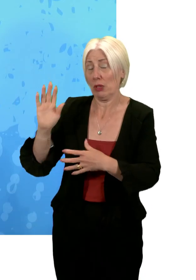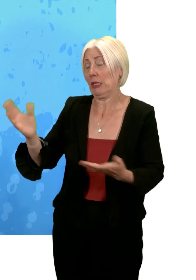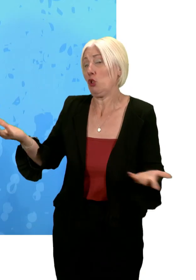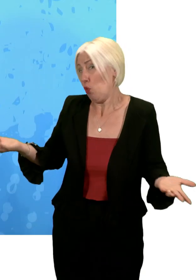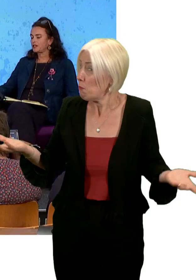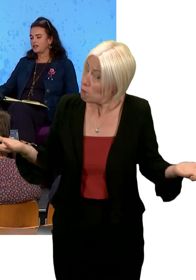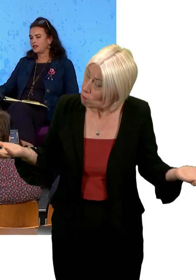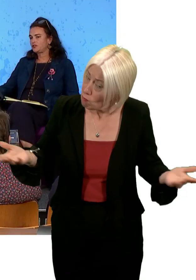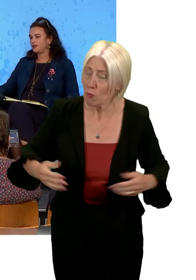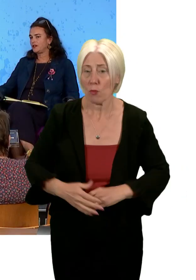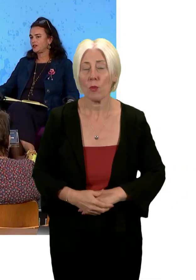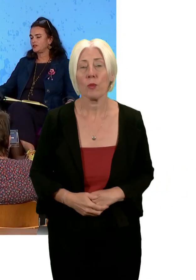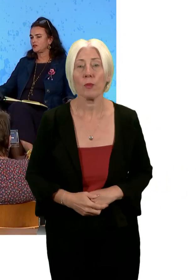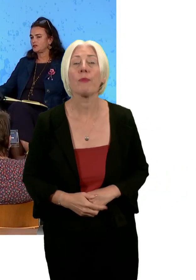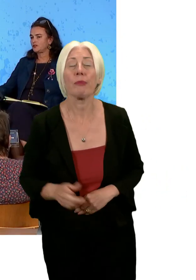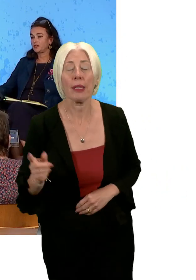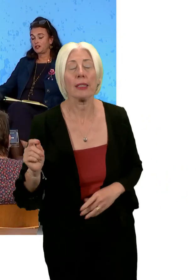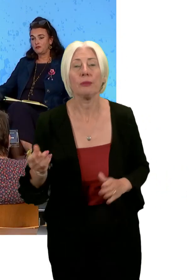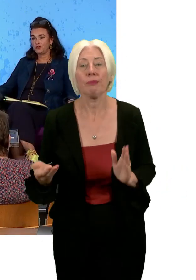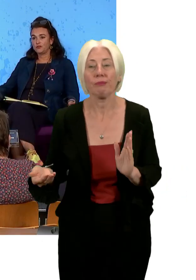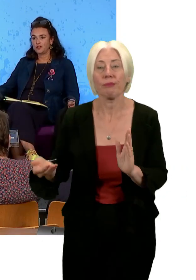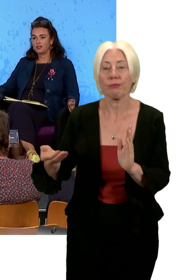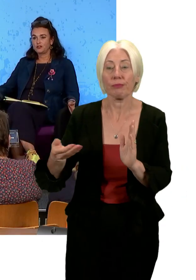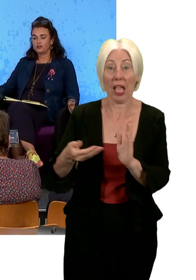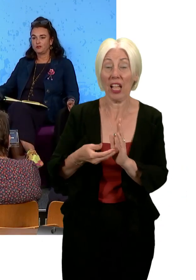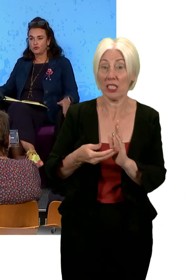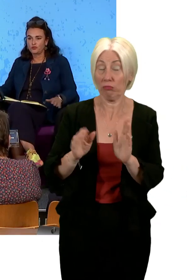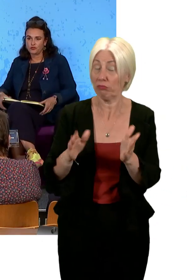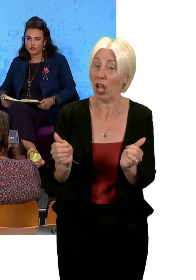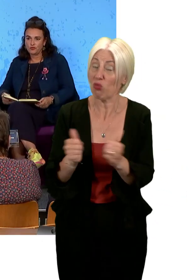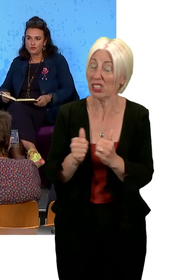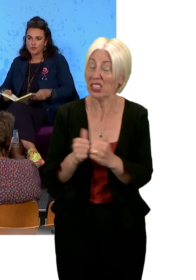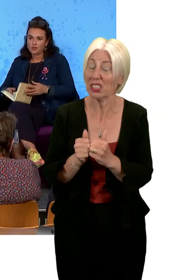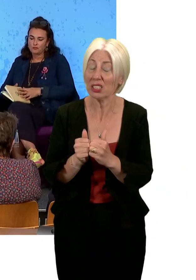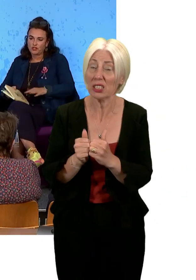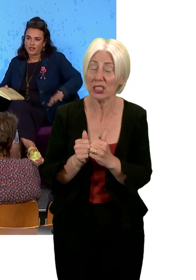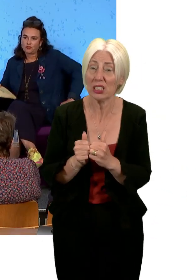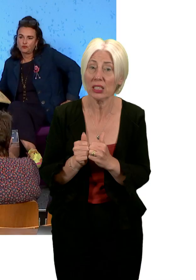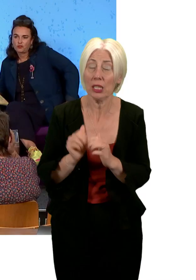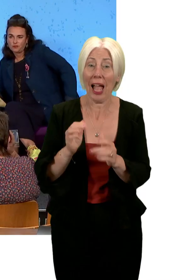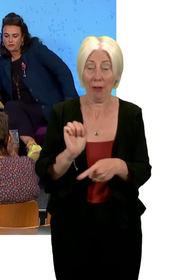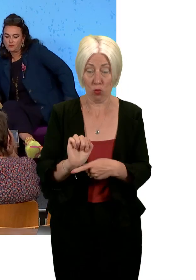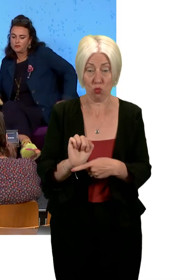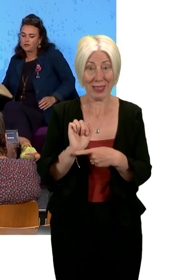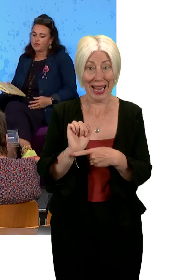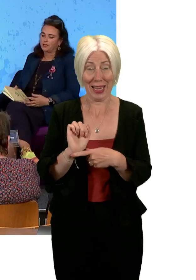Okay, thanks. Alex? I can add to that, so I agree with you that it is really important to protect